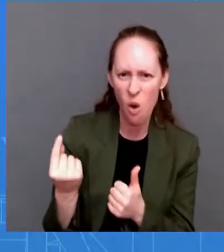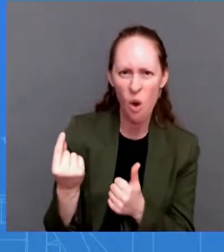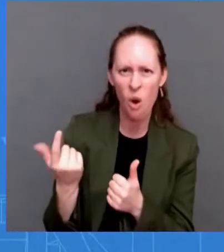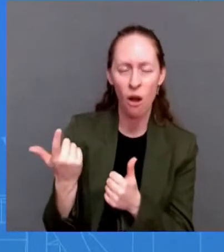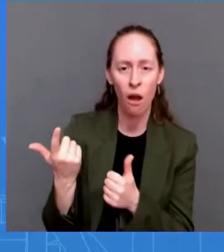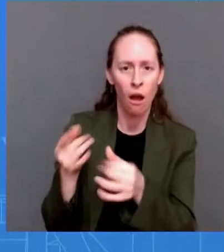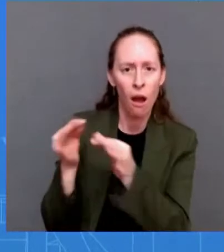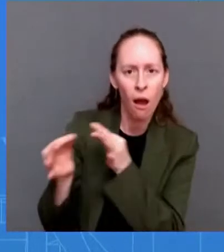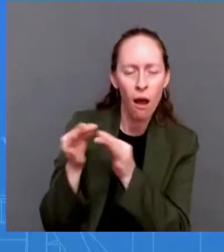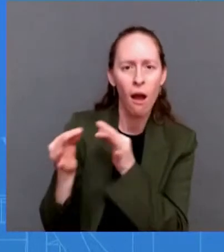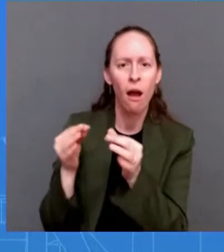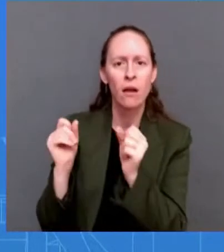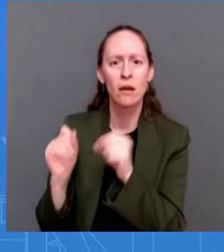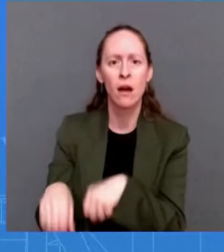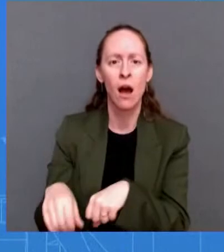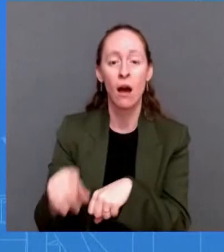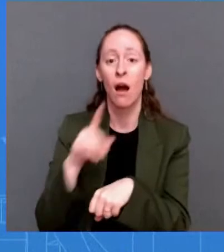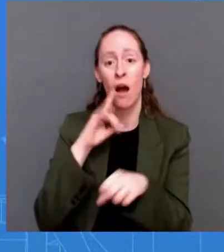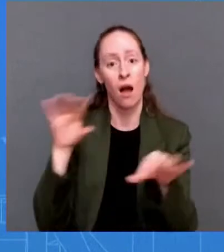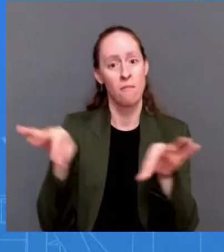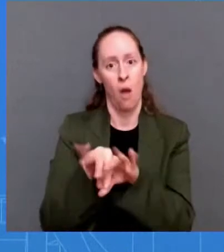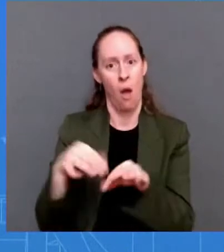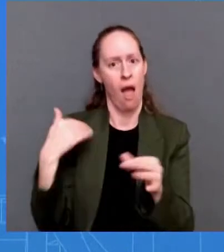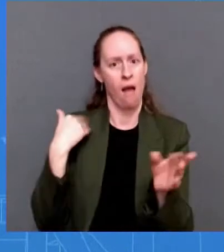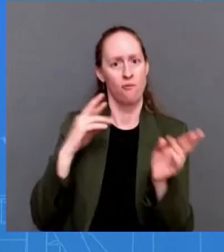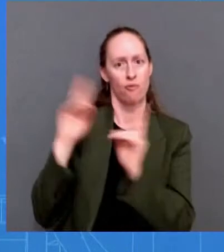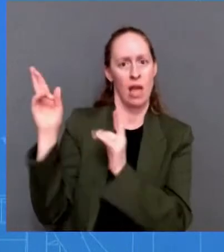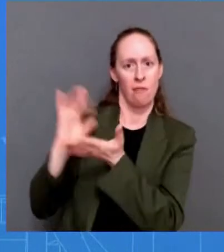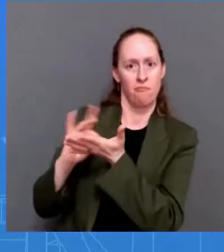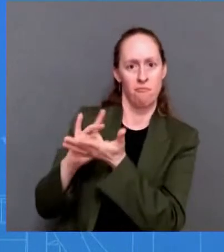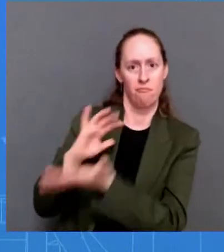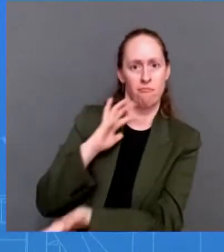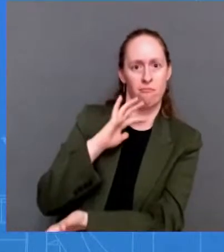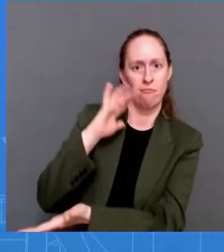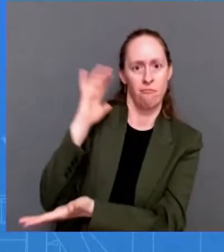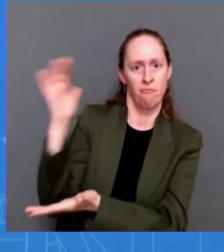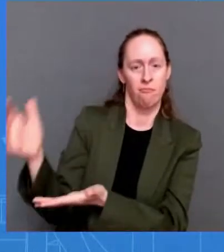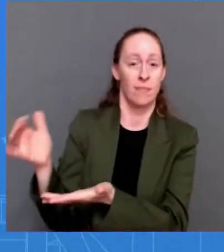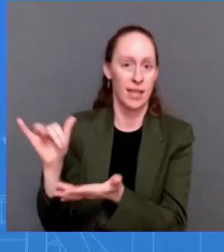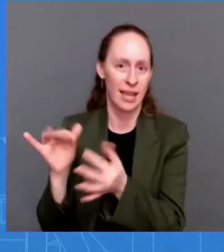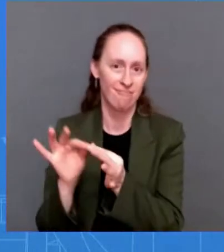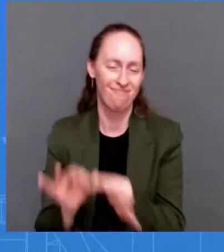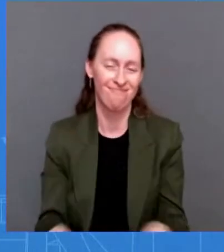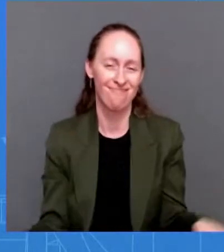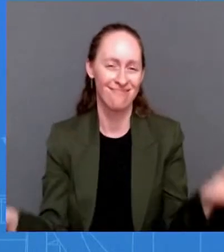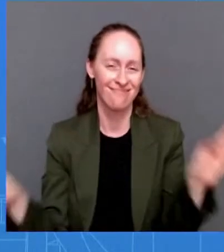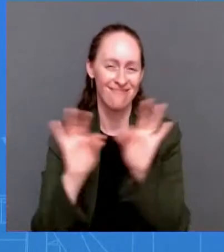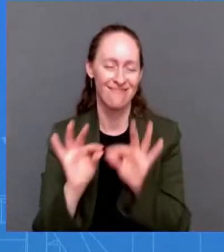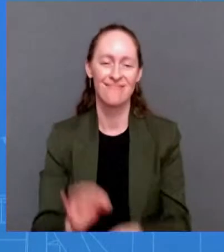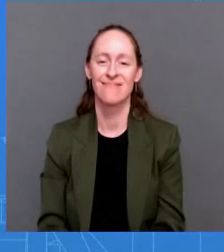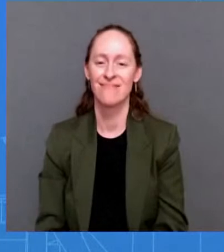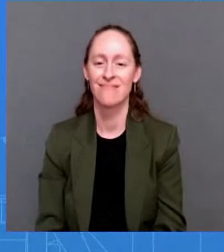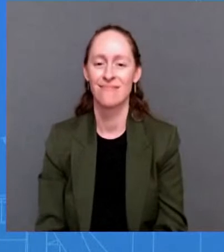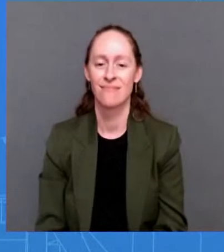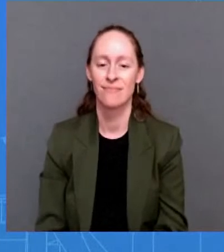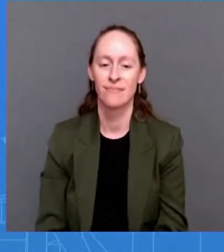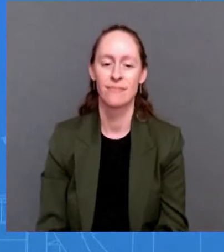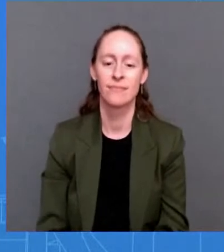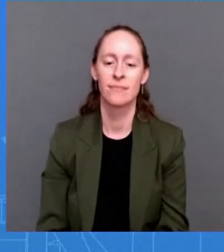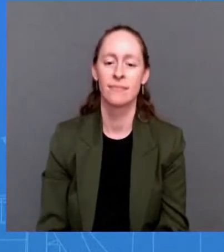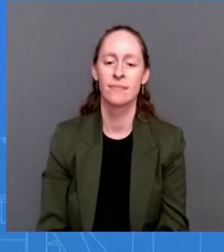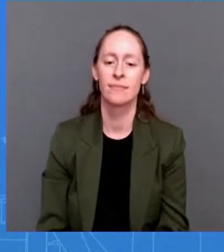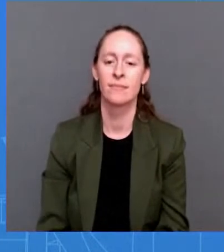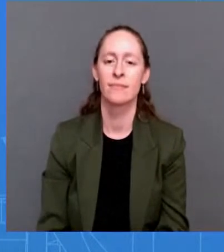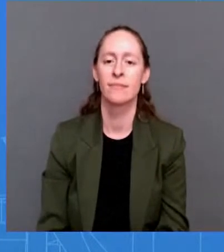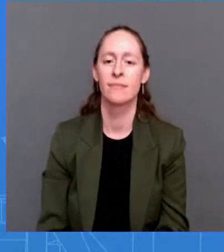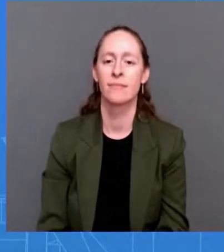and we're reaching much more of the at-risk population. Let's go back to Kevin for another question. Let's do our last question. Let's go